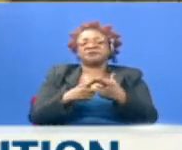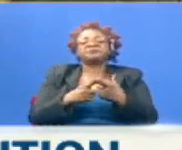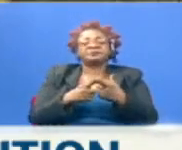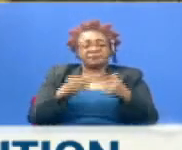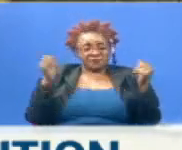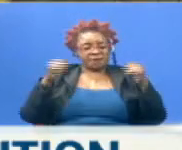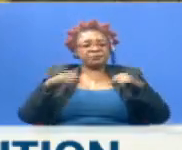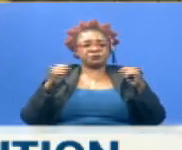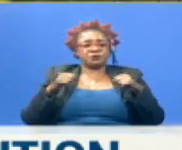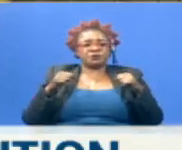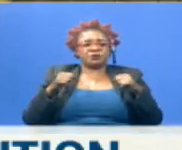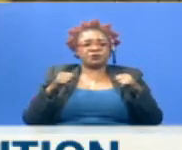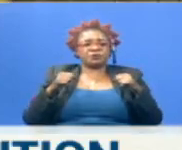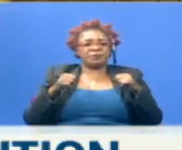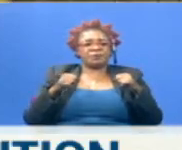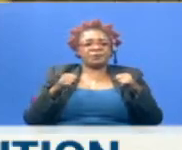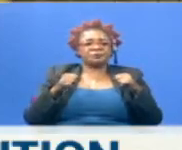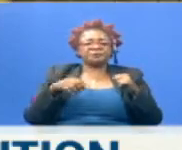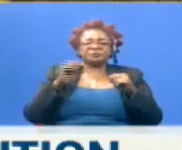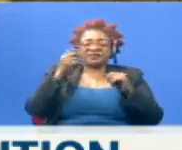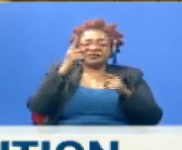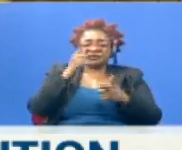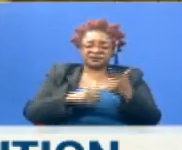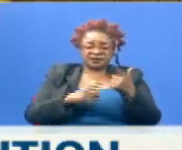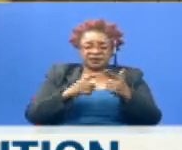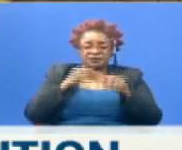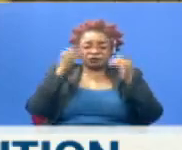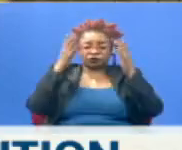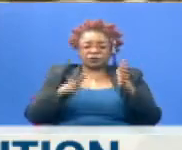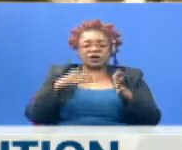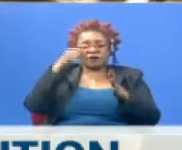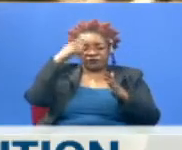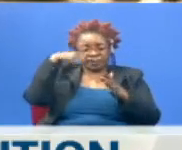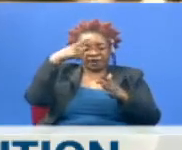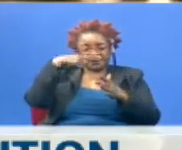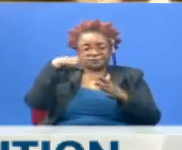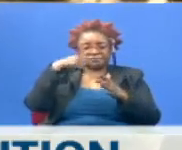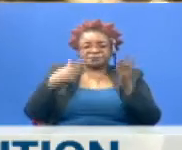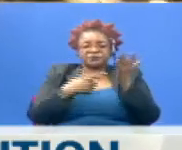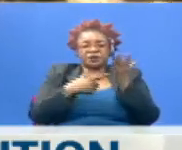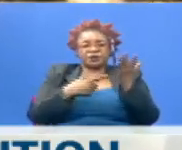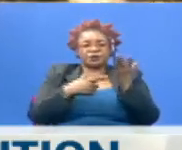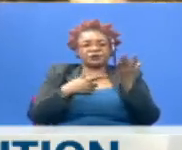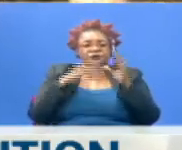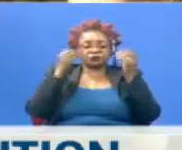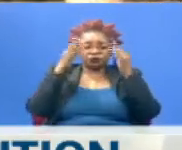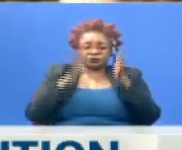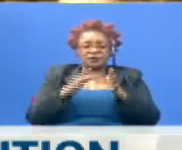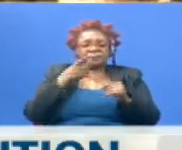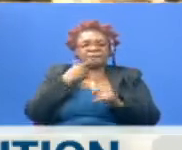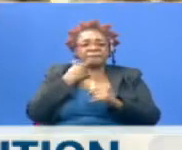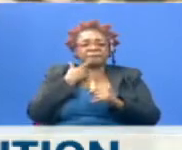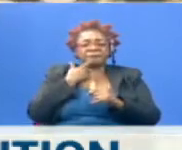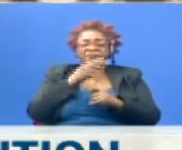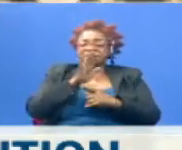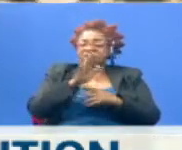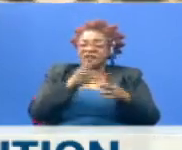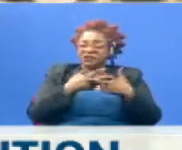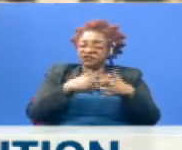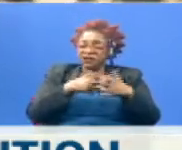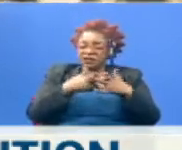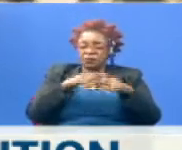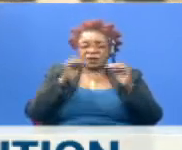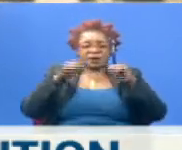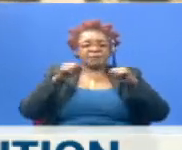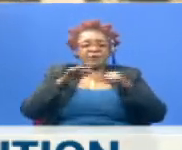The first year student of Thika Technical Institute believes that the diploma in electrical and electronic engineering will enable